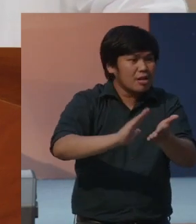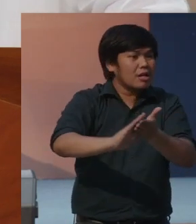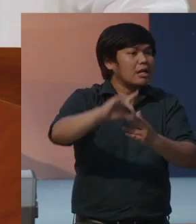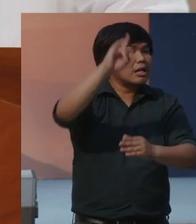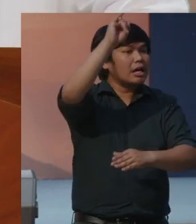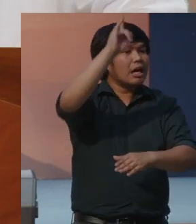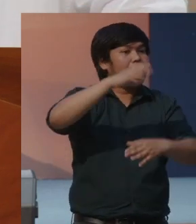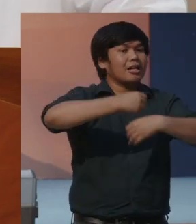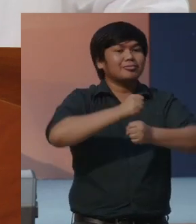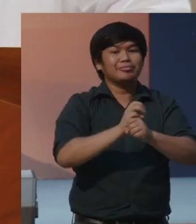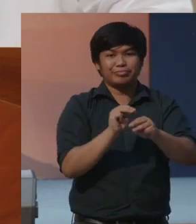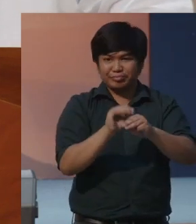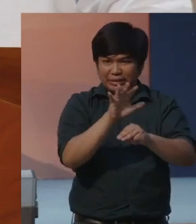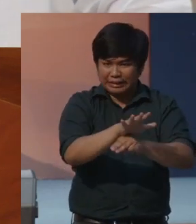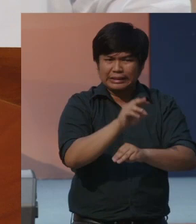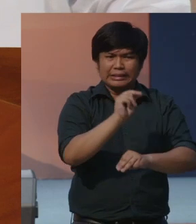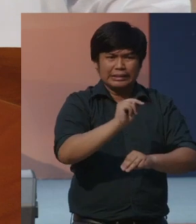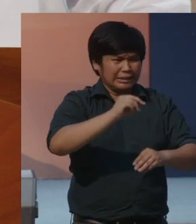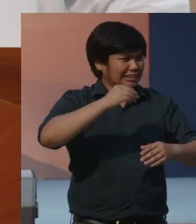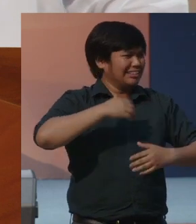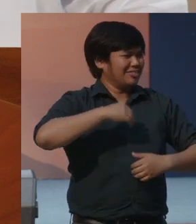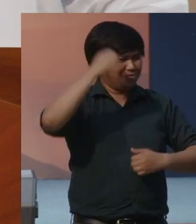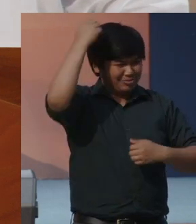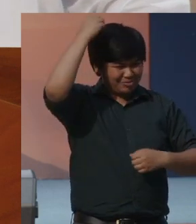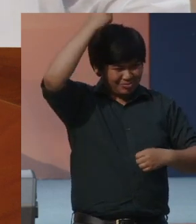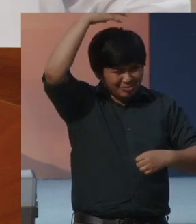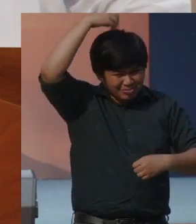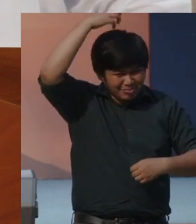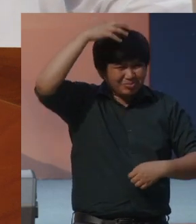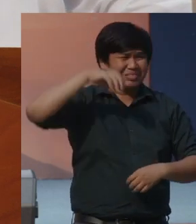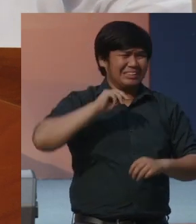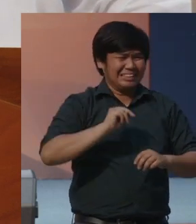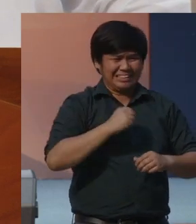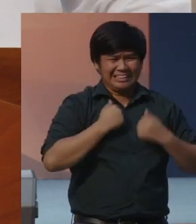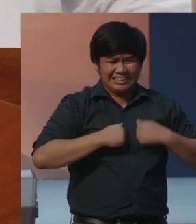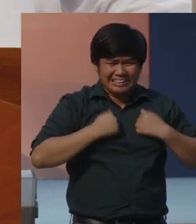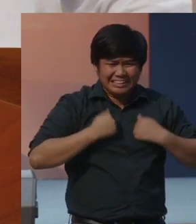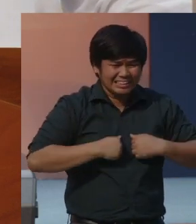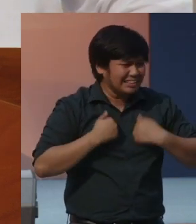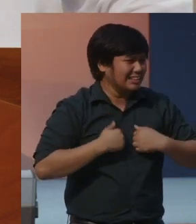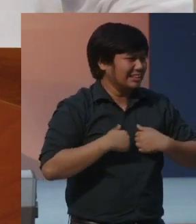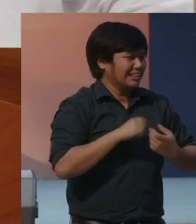sarili. Maglinis. At kung minsan po yung consecration ng ibig po sa talaga,